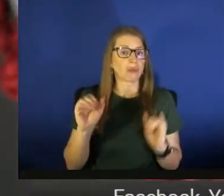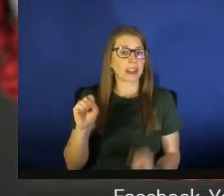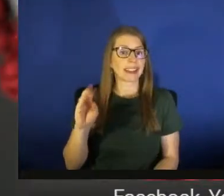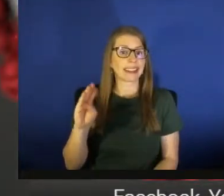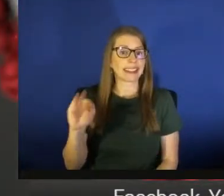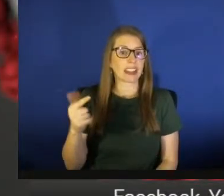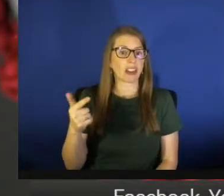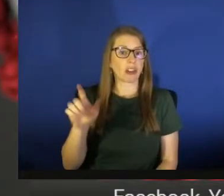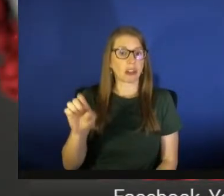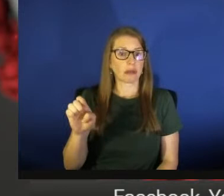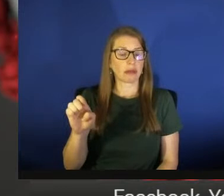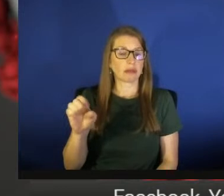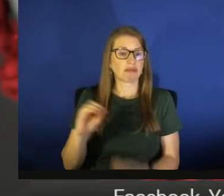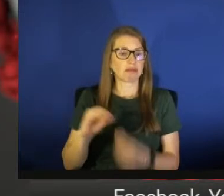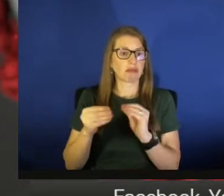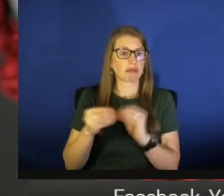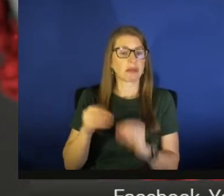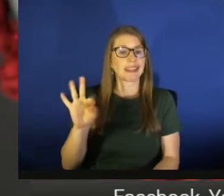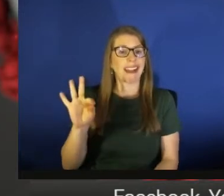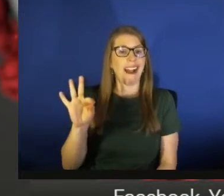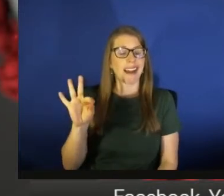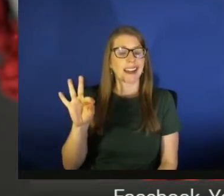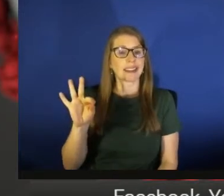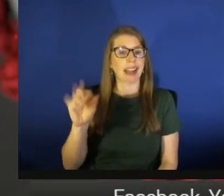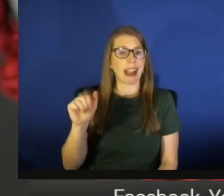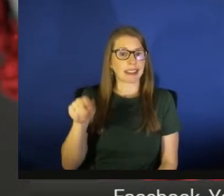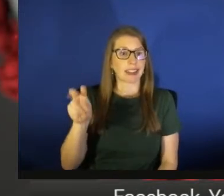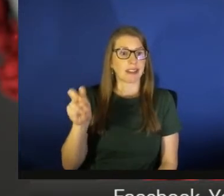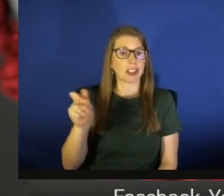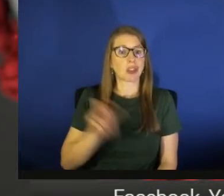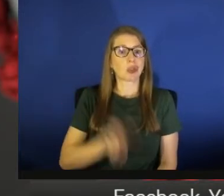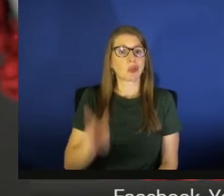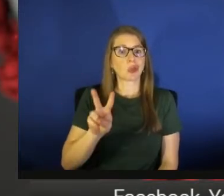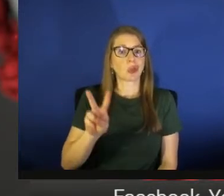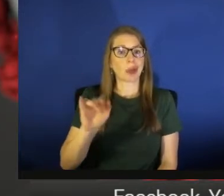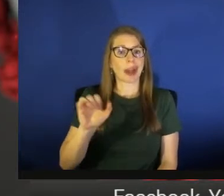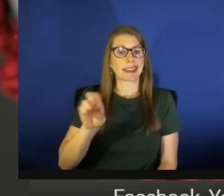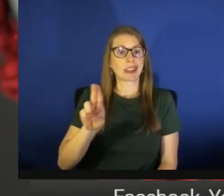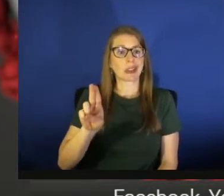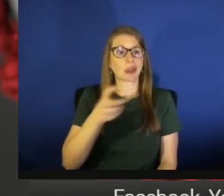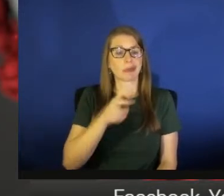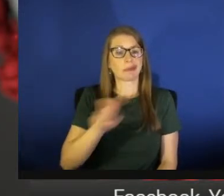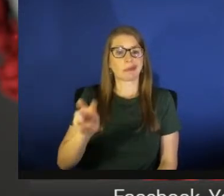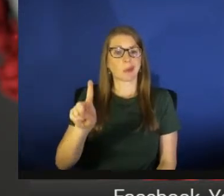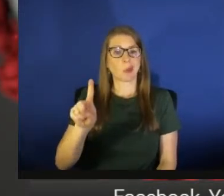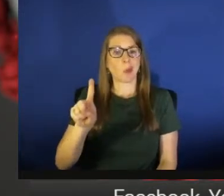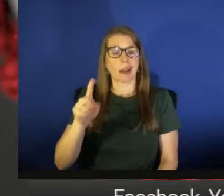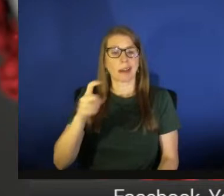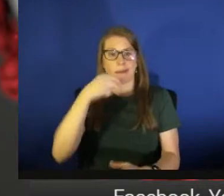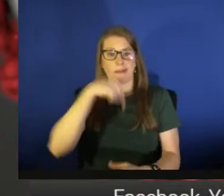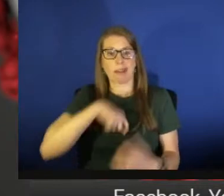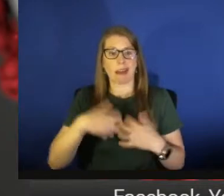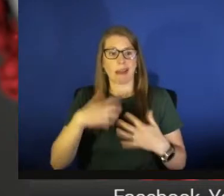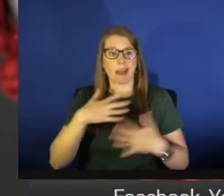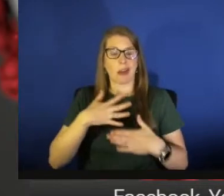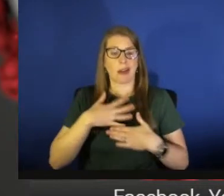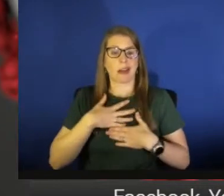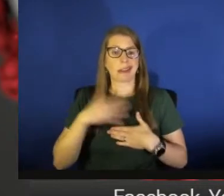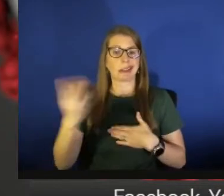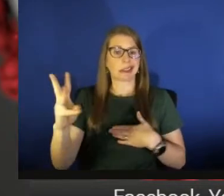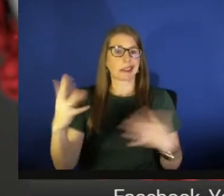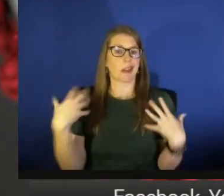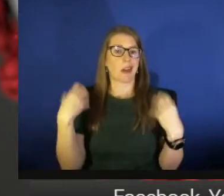infections, 2 in the ICU, 1 on the ventilator, 16 in that recovery period. Hopefully this isn't a trend. Again, we